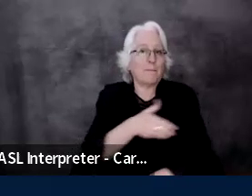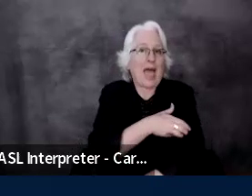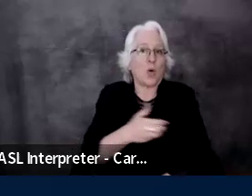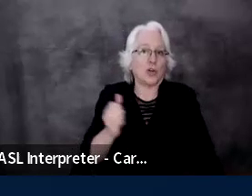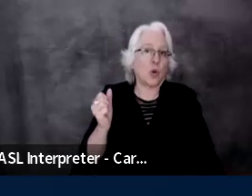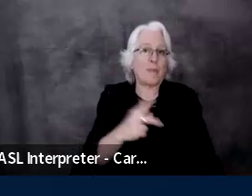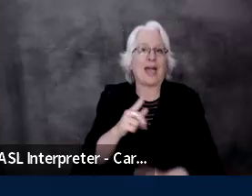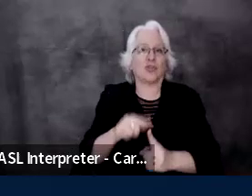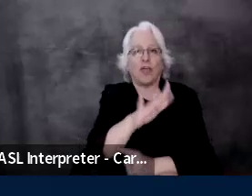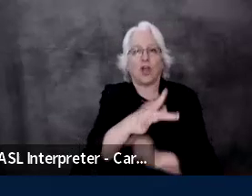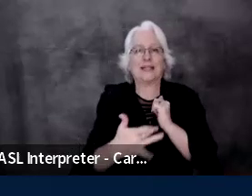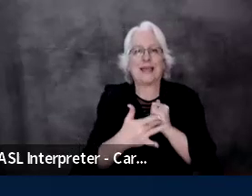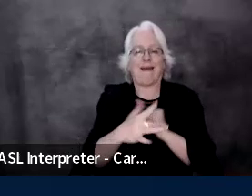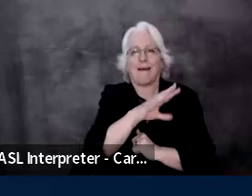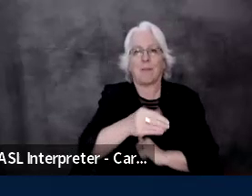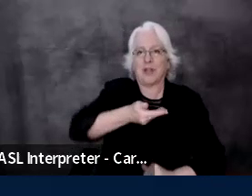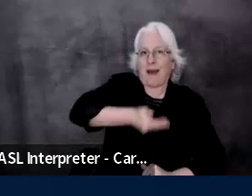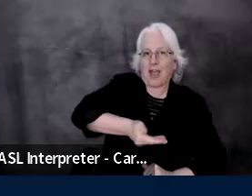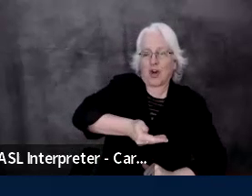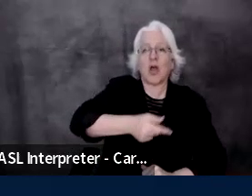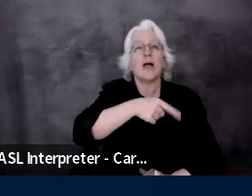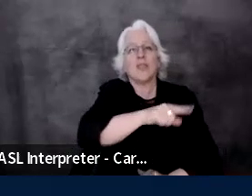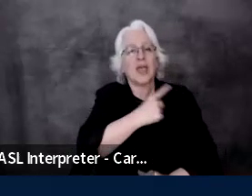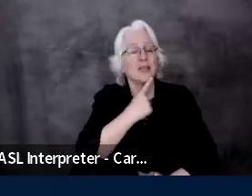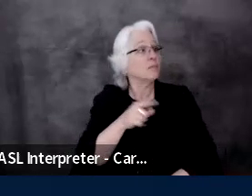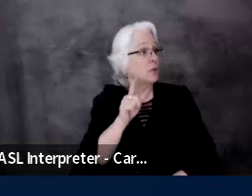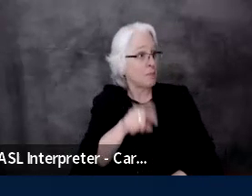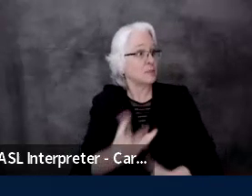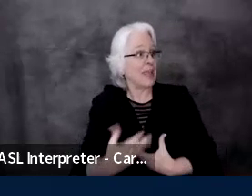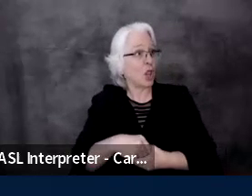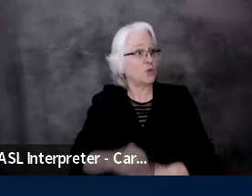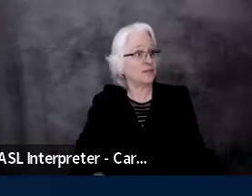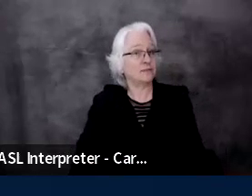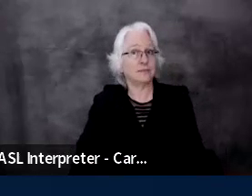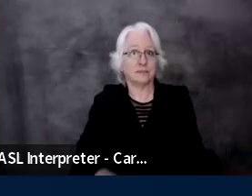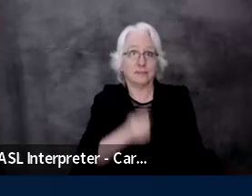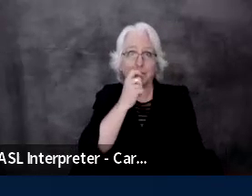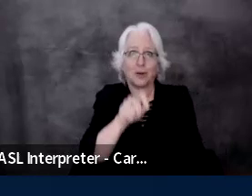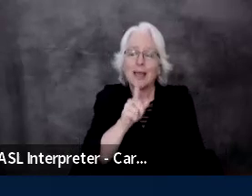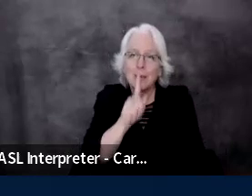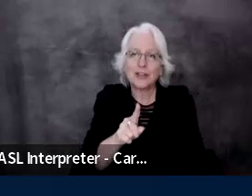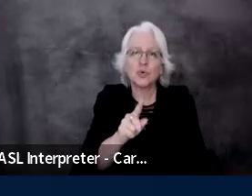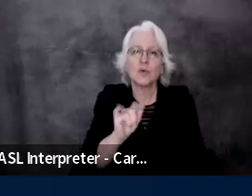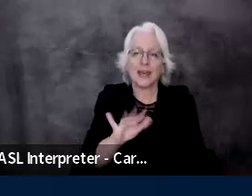be inclusive. They're powerful stakeholders and they need to make sure that that's inclusive of the disability population.